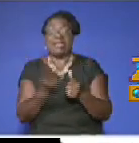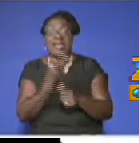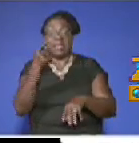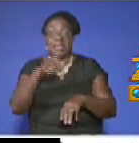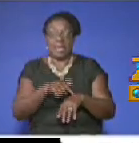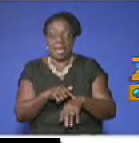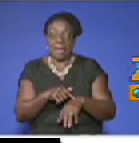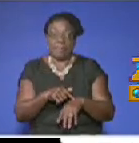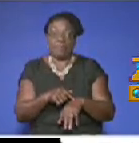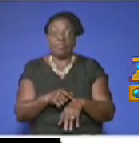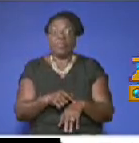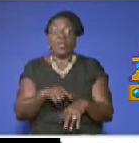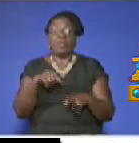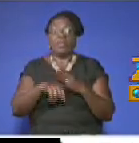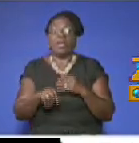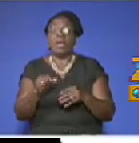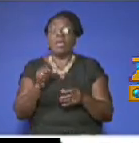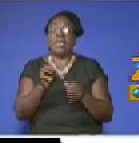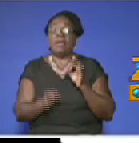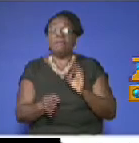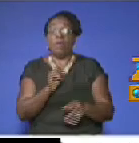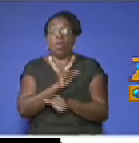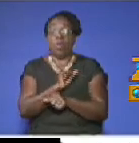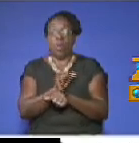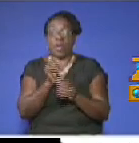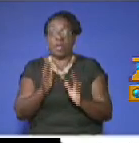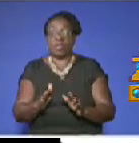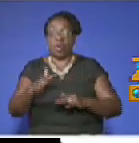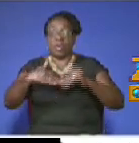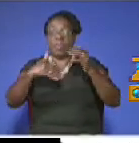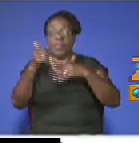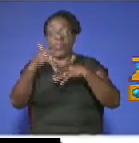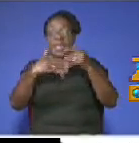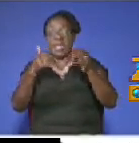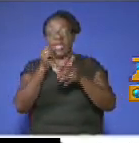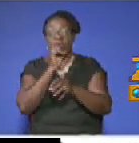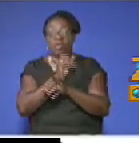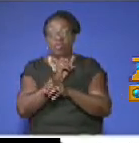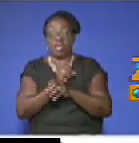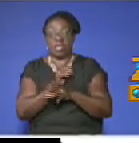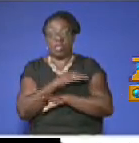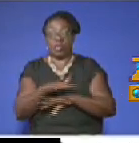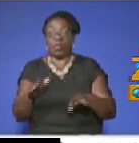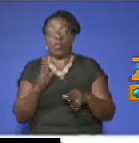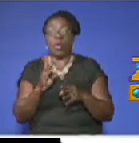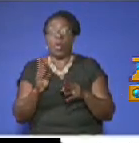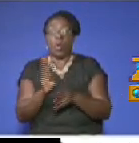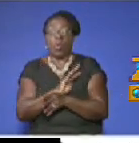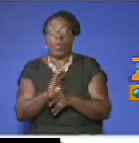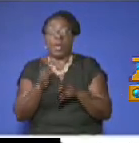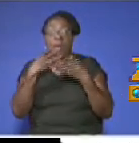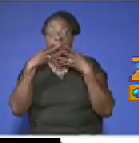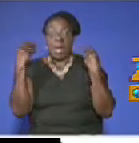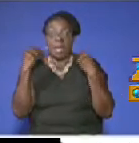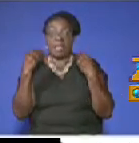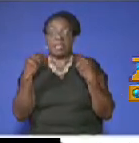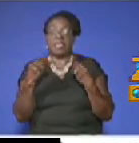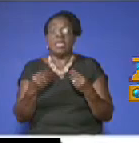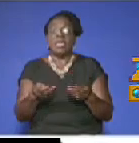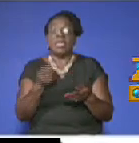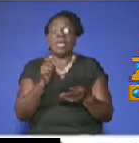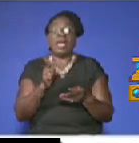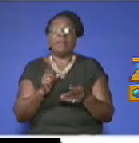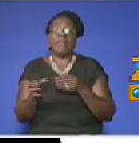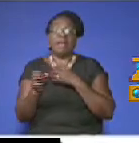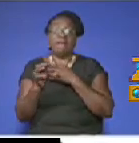construction project will be closed down on a third infraction. He once again reiterated the need for all residents to wear their masks, wash their hands,